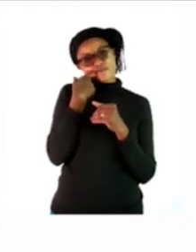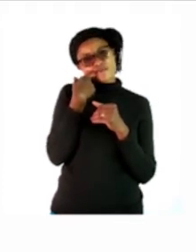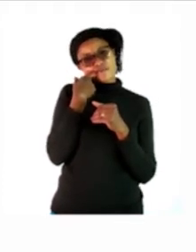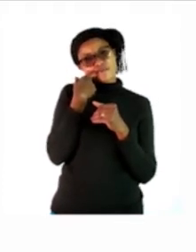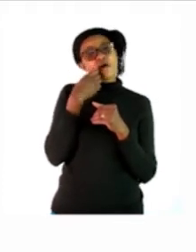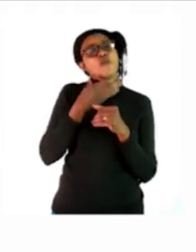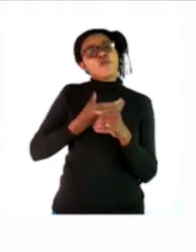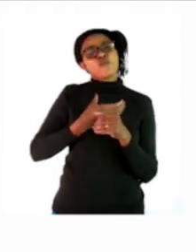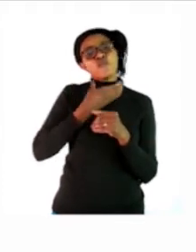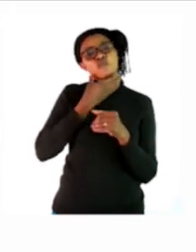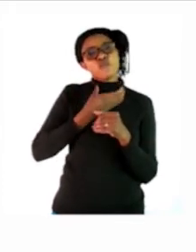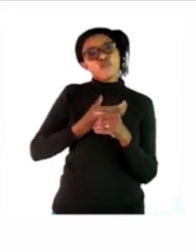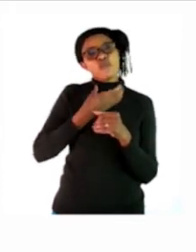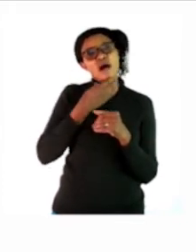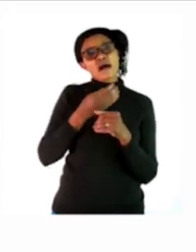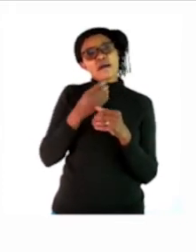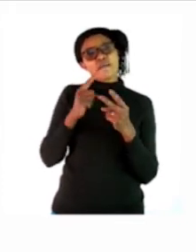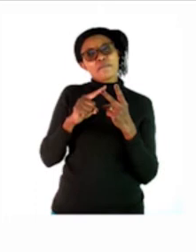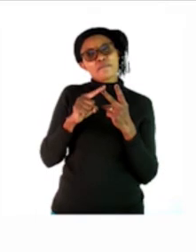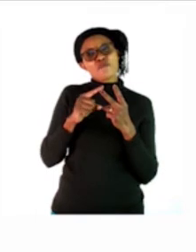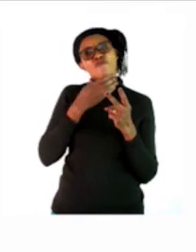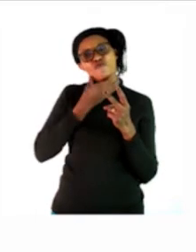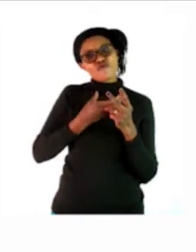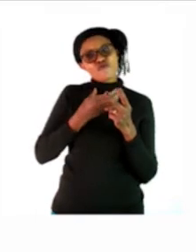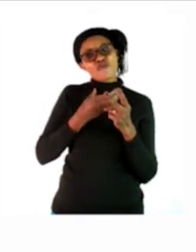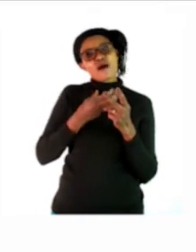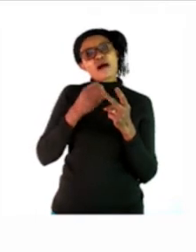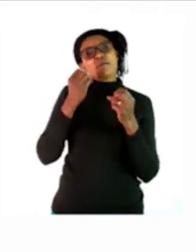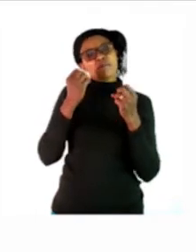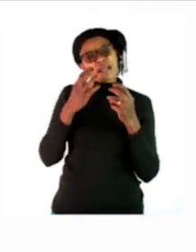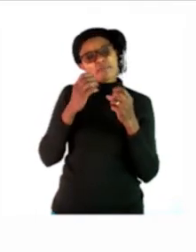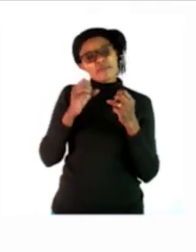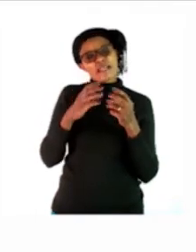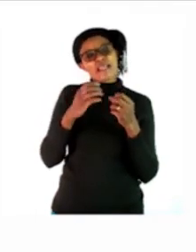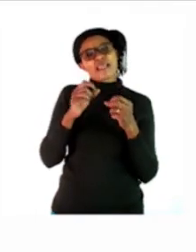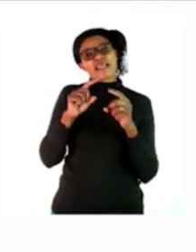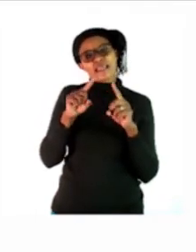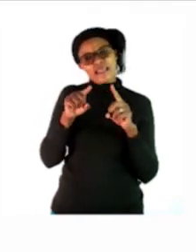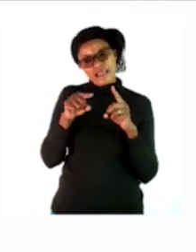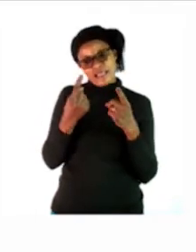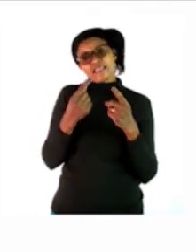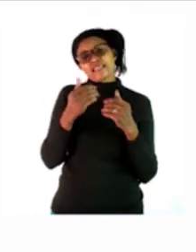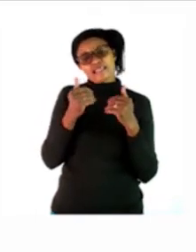frog, and there are many things that starts with the letter.